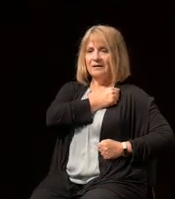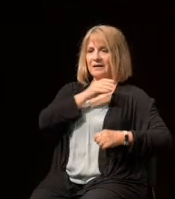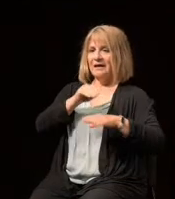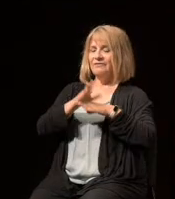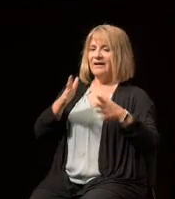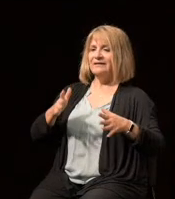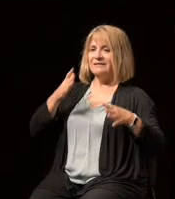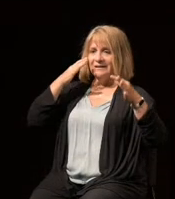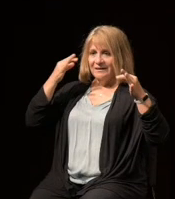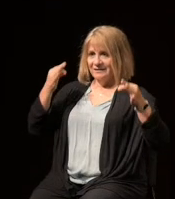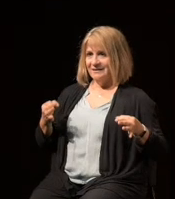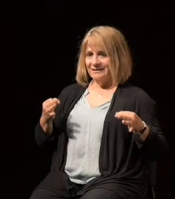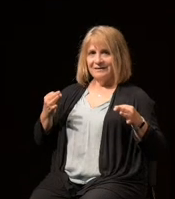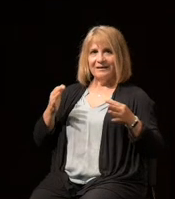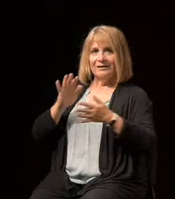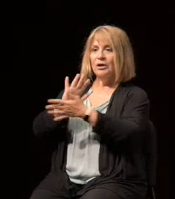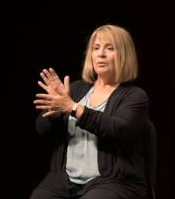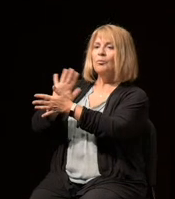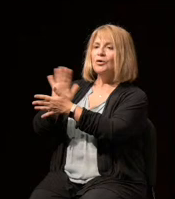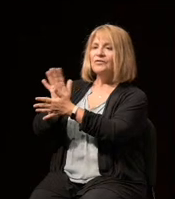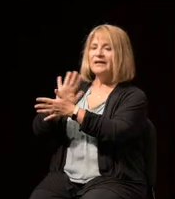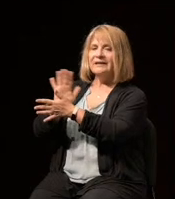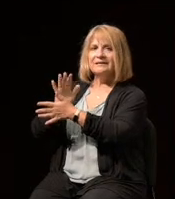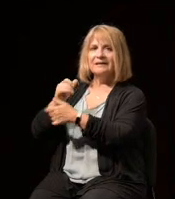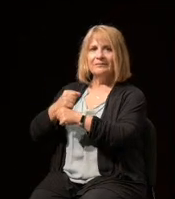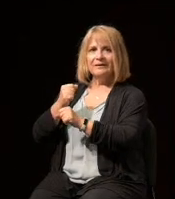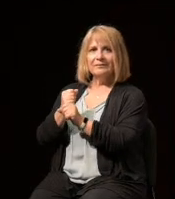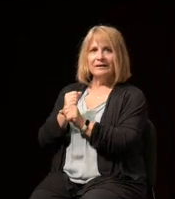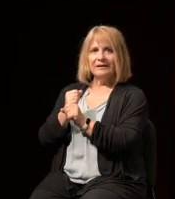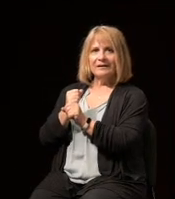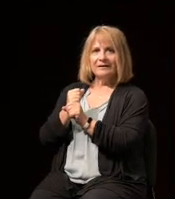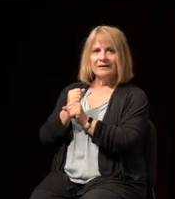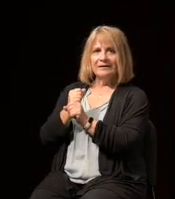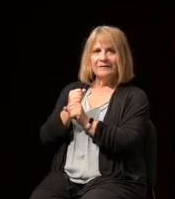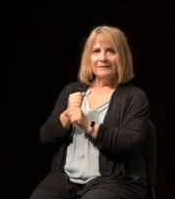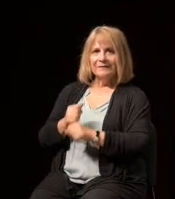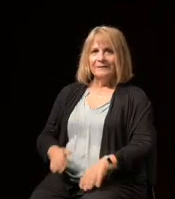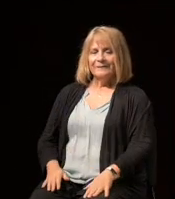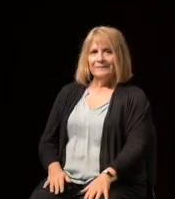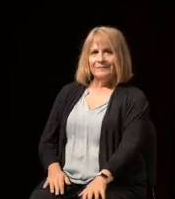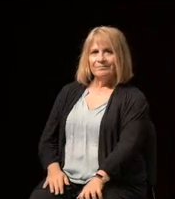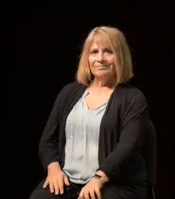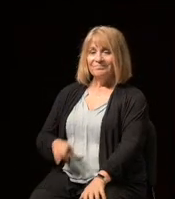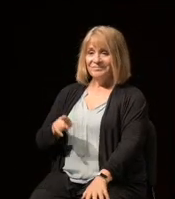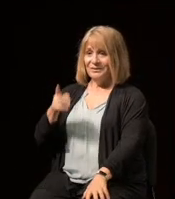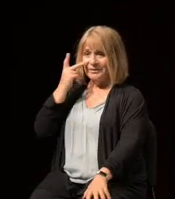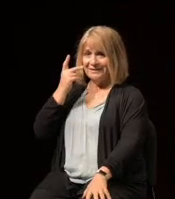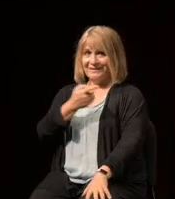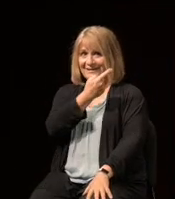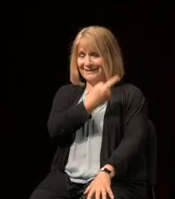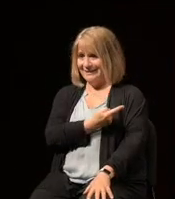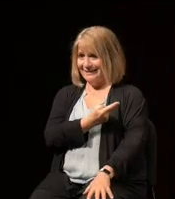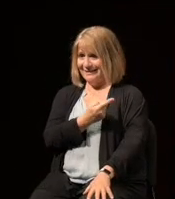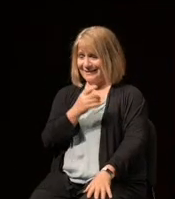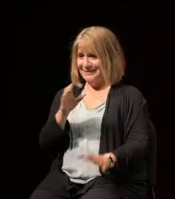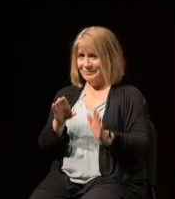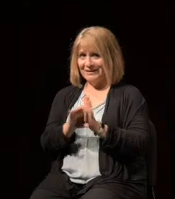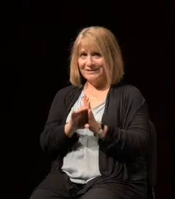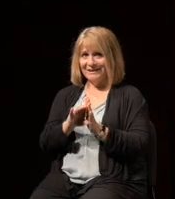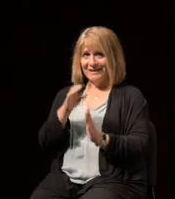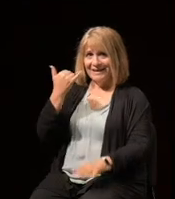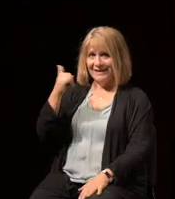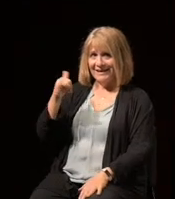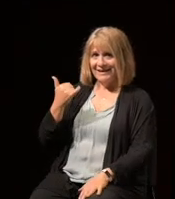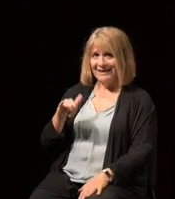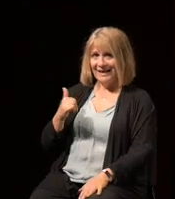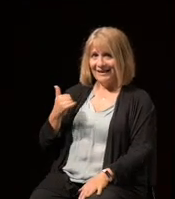determines what movies get made, US governors. And you can see in this, the little yellow boxes